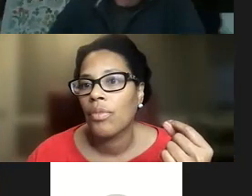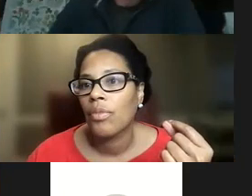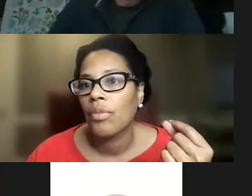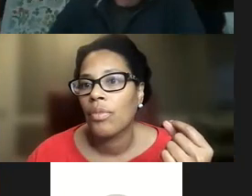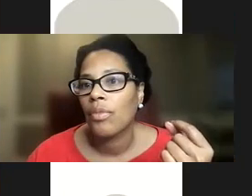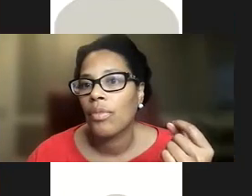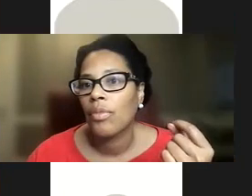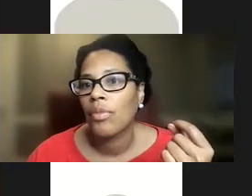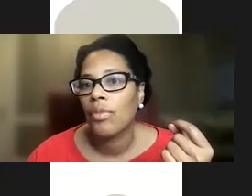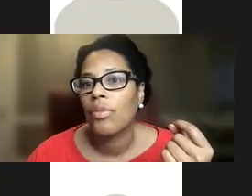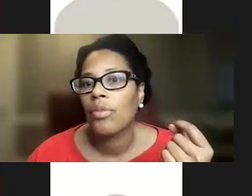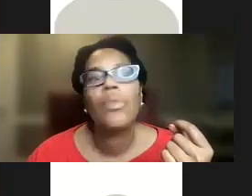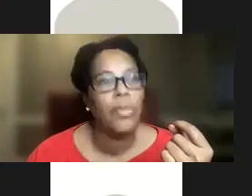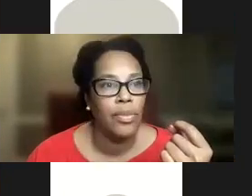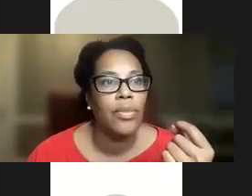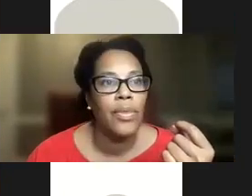You can stay in English.